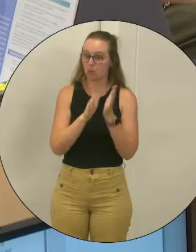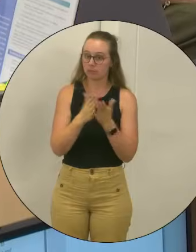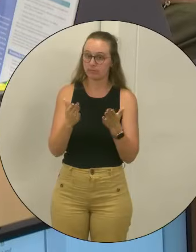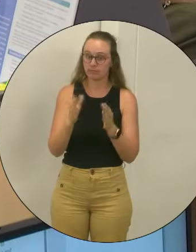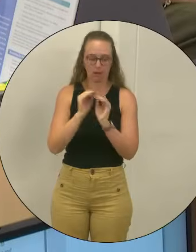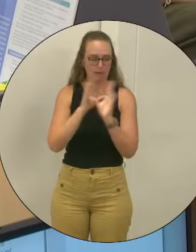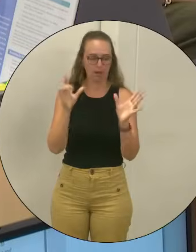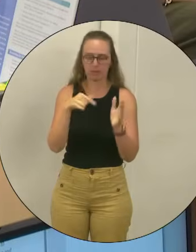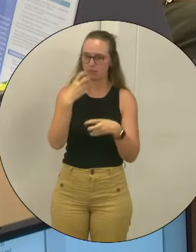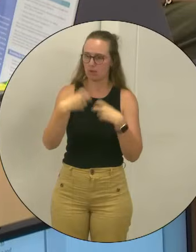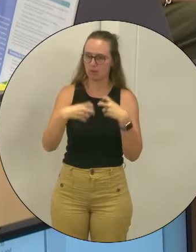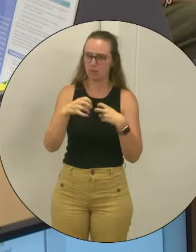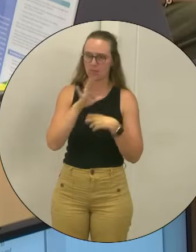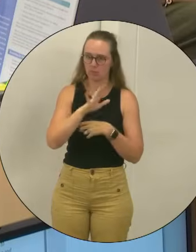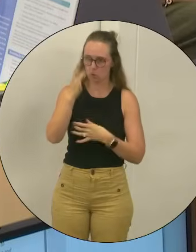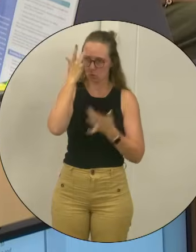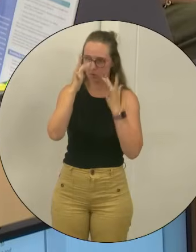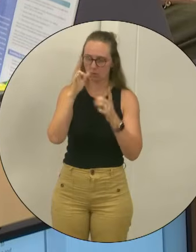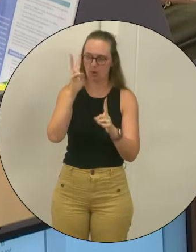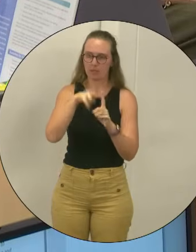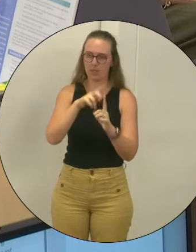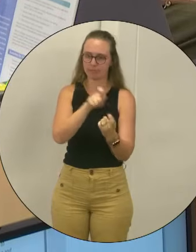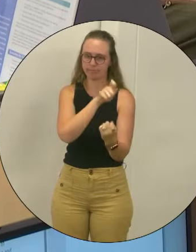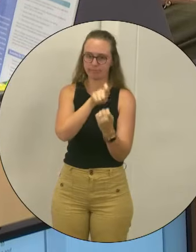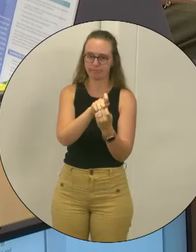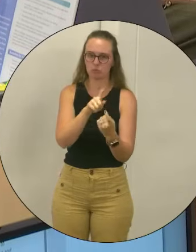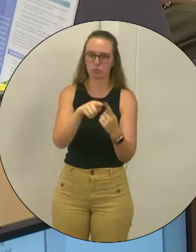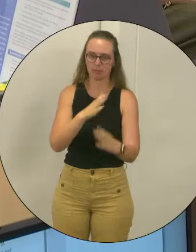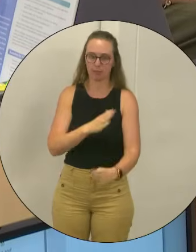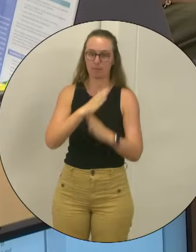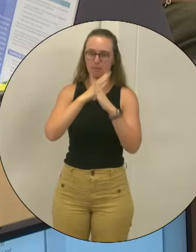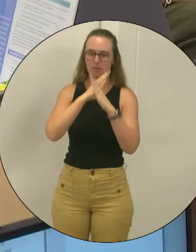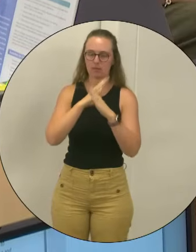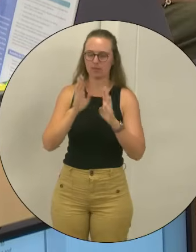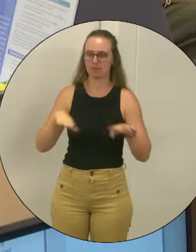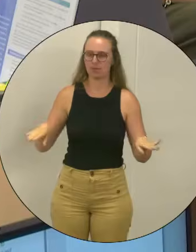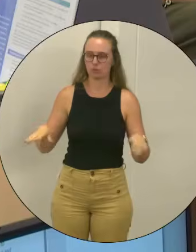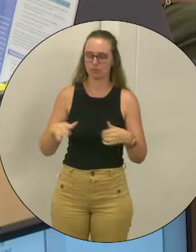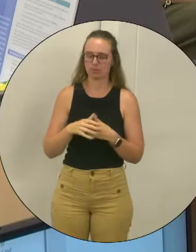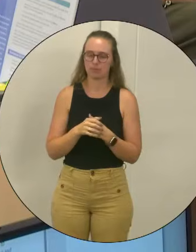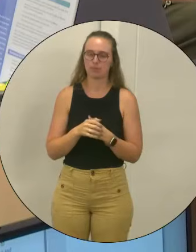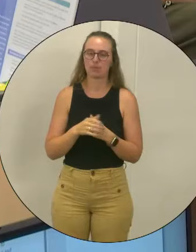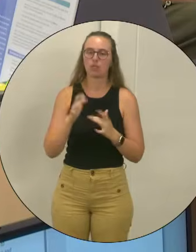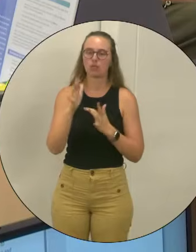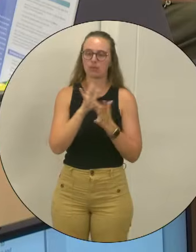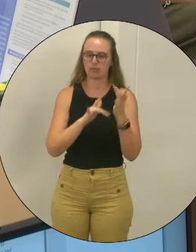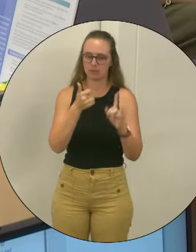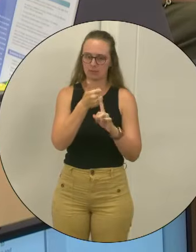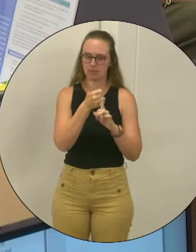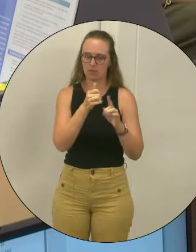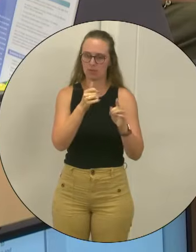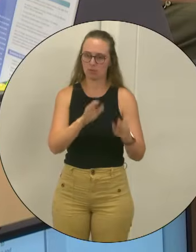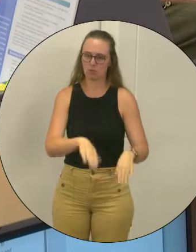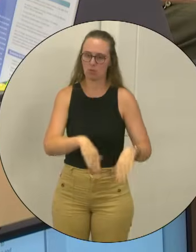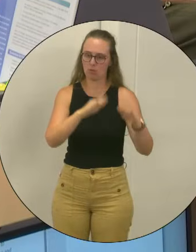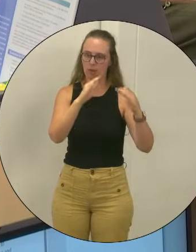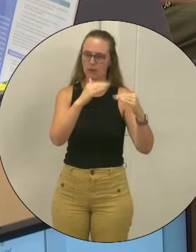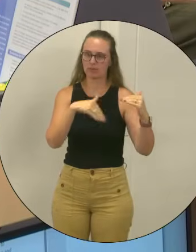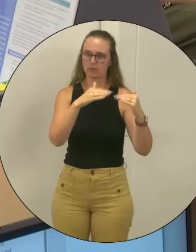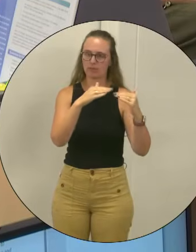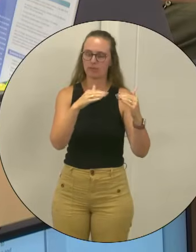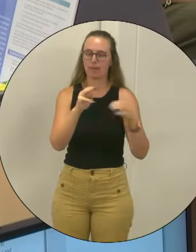this issue, and its wisdom applies directly to the protection of our young people. Jesus himself raised the standard in